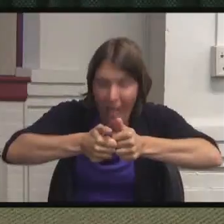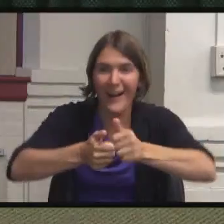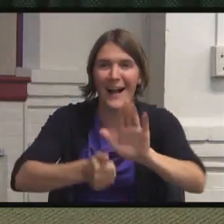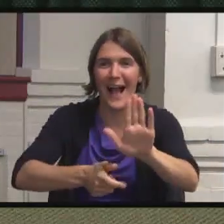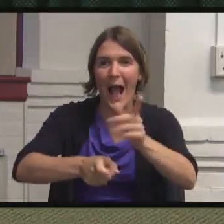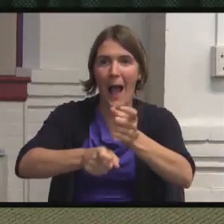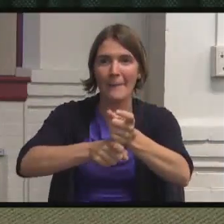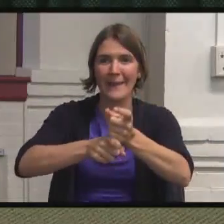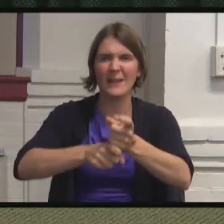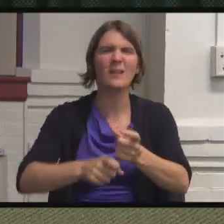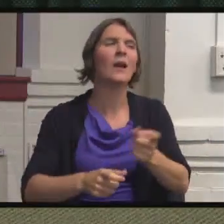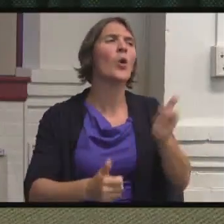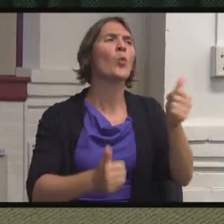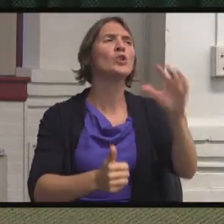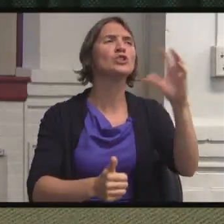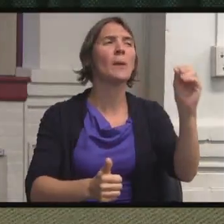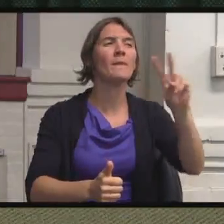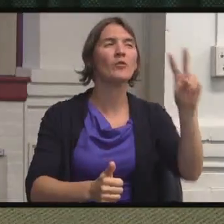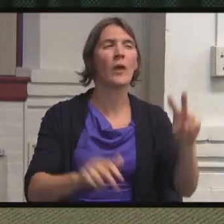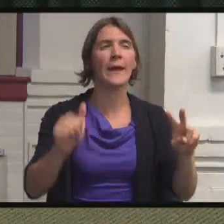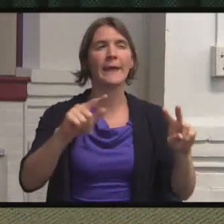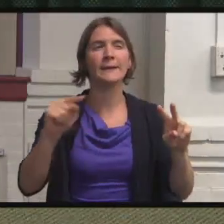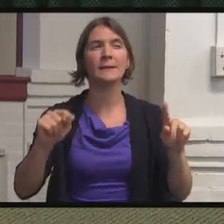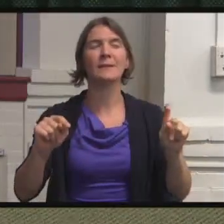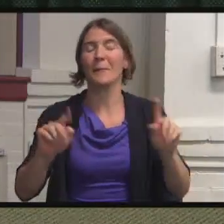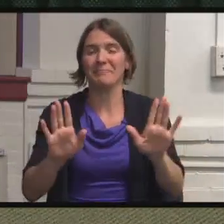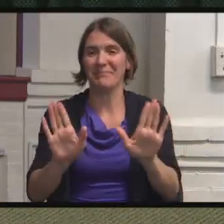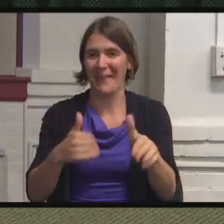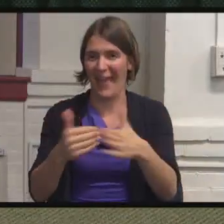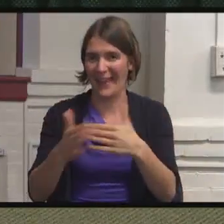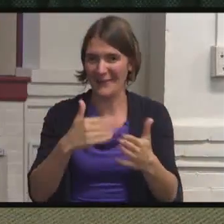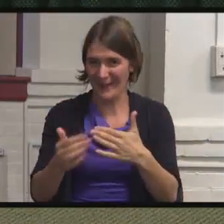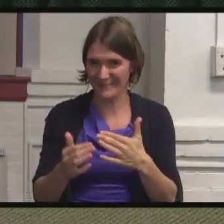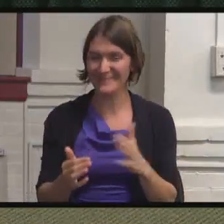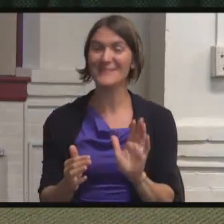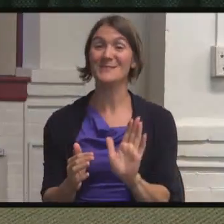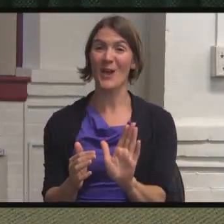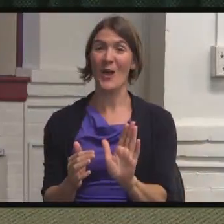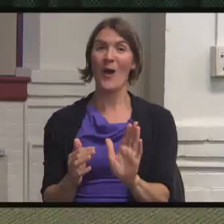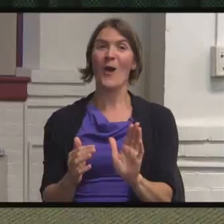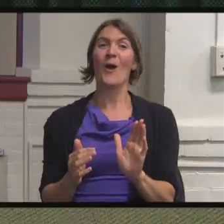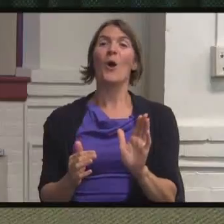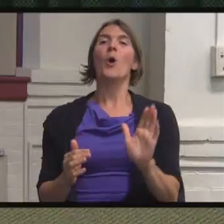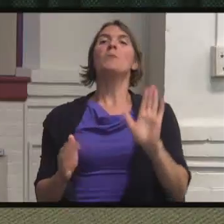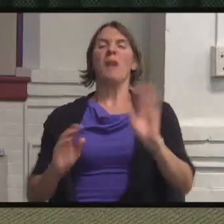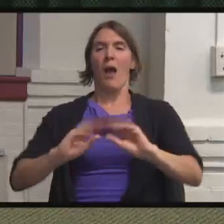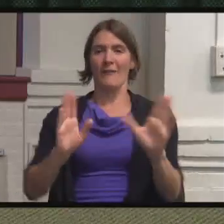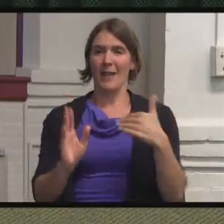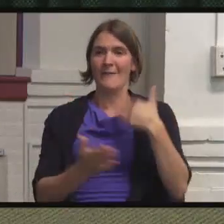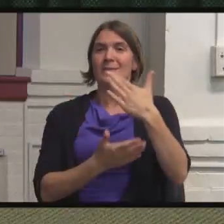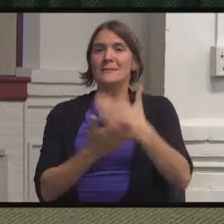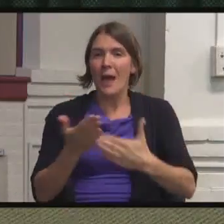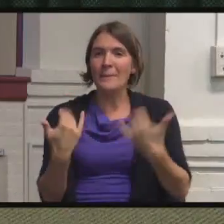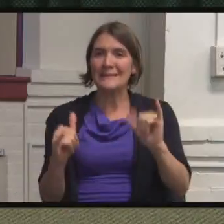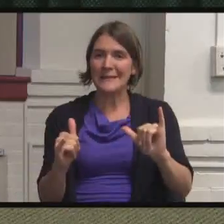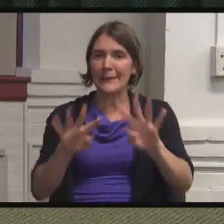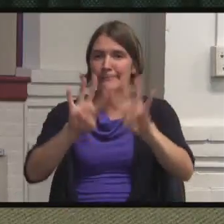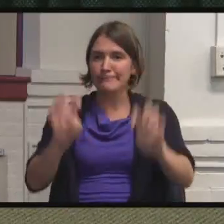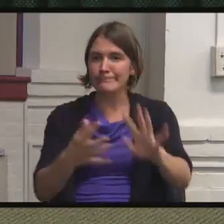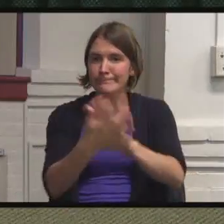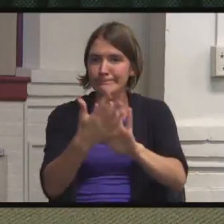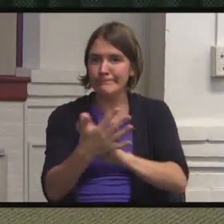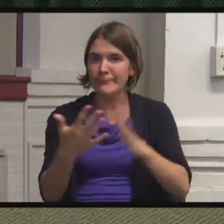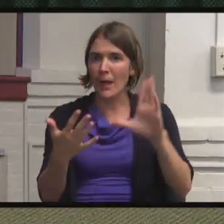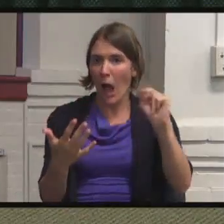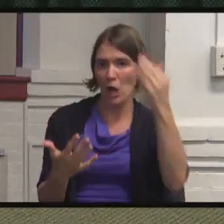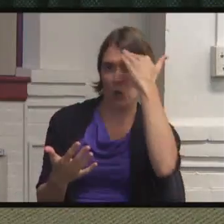Push it. Well, and then what I'll observe procedurally is that there's some open issues here. Yes. Number one, but more